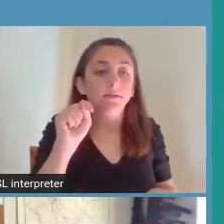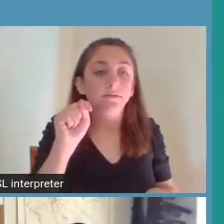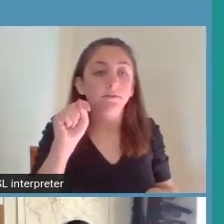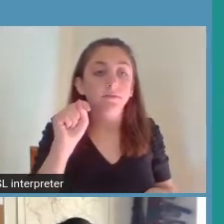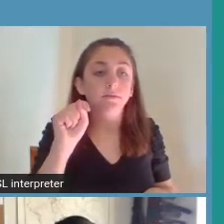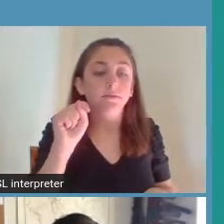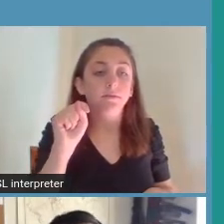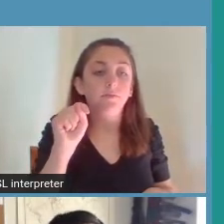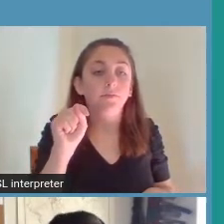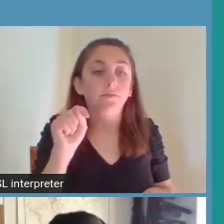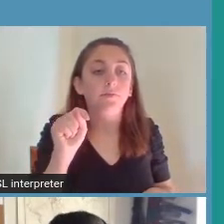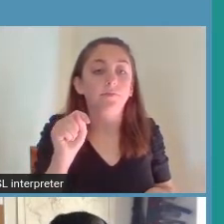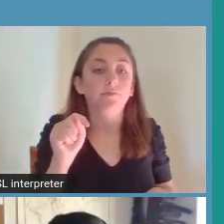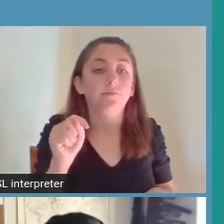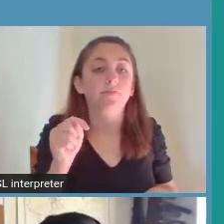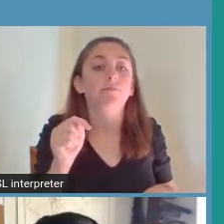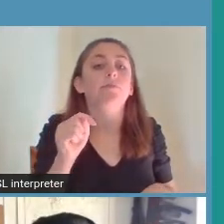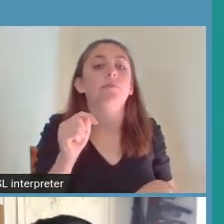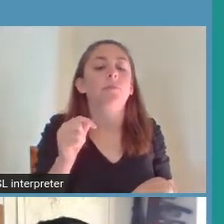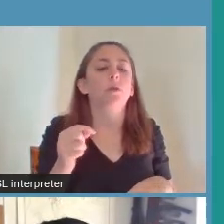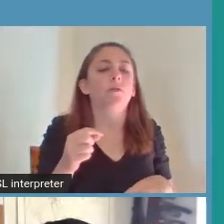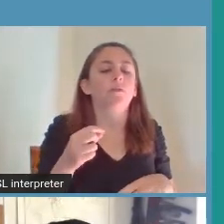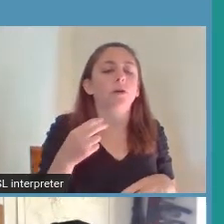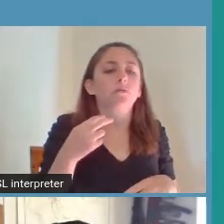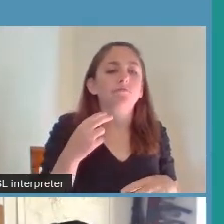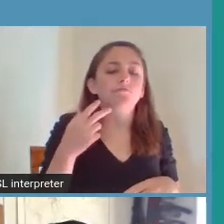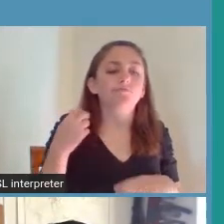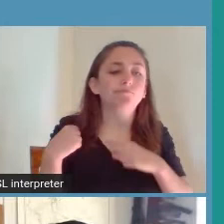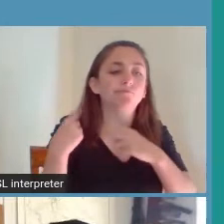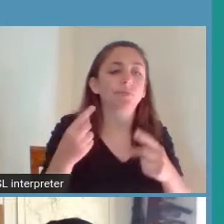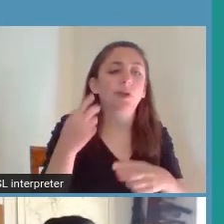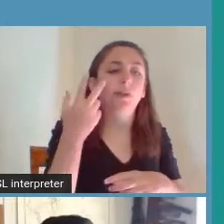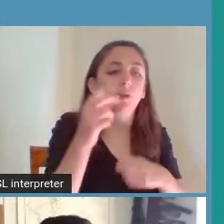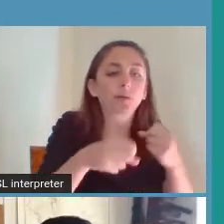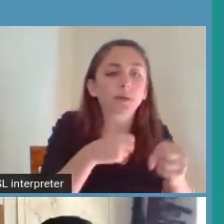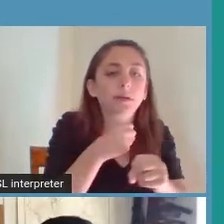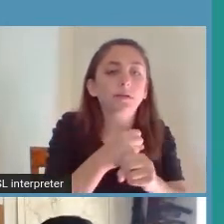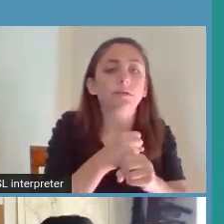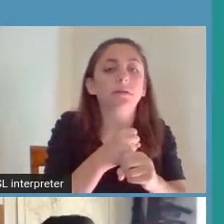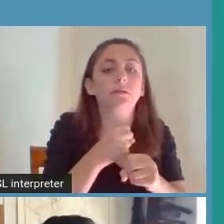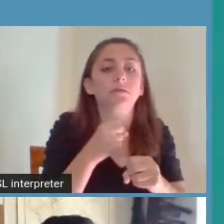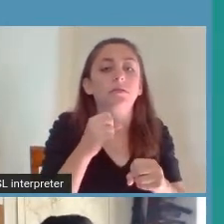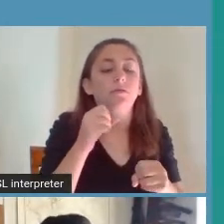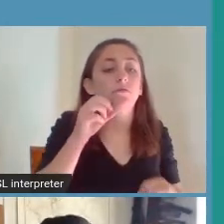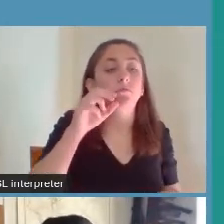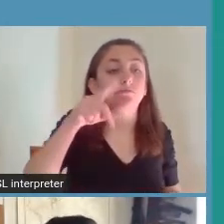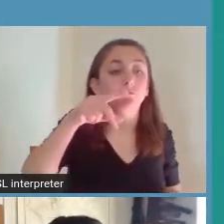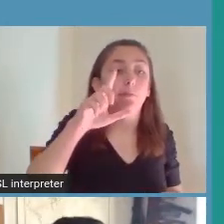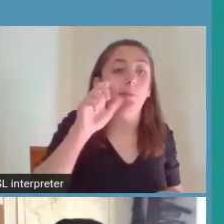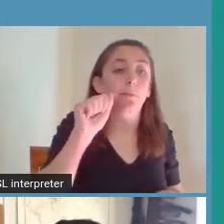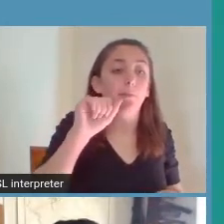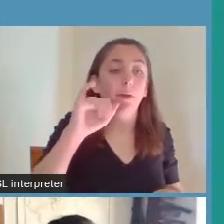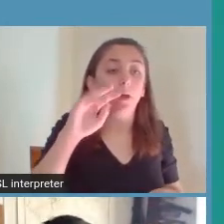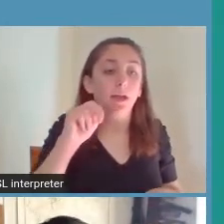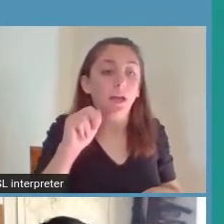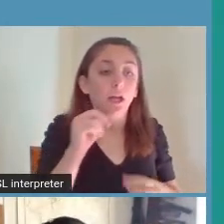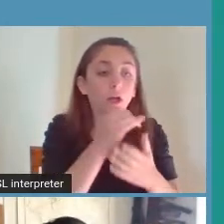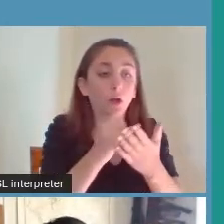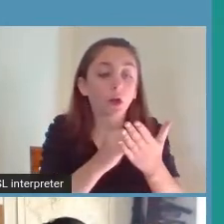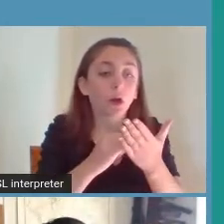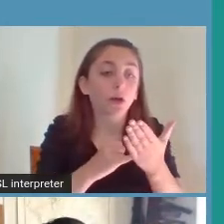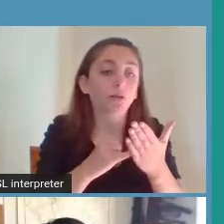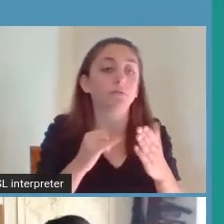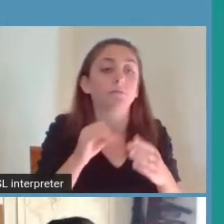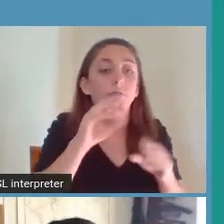I've been here at the Plains Art Museum for 3 years now. And a lot of the programming that we do here, one